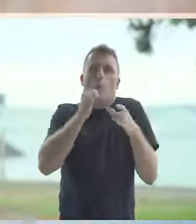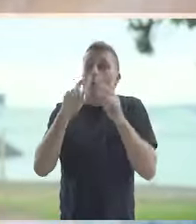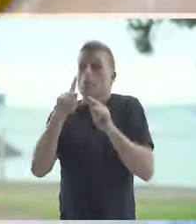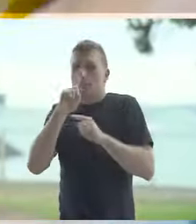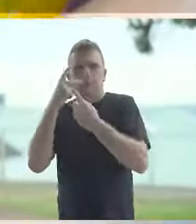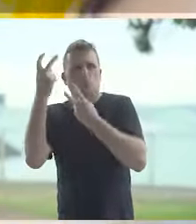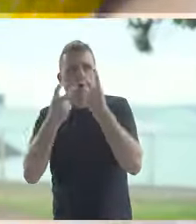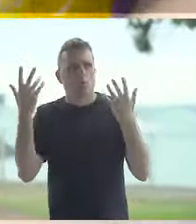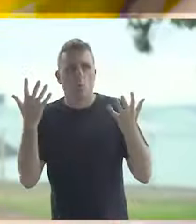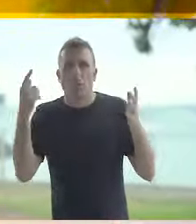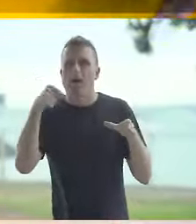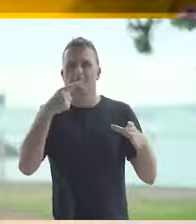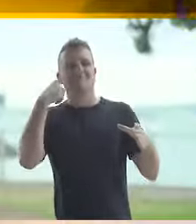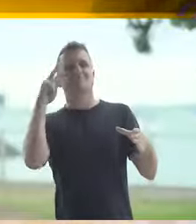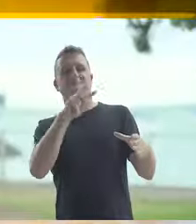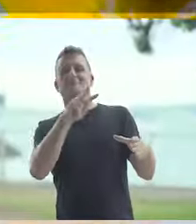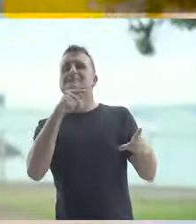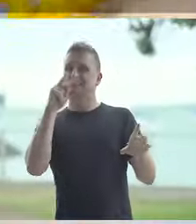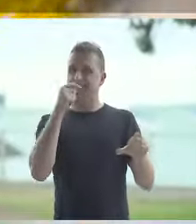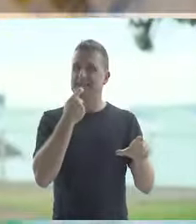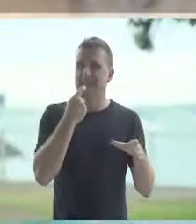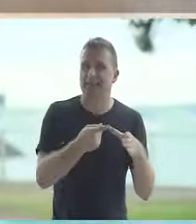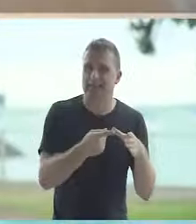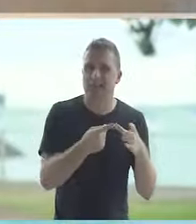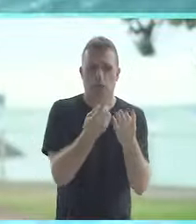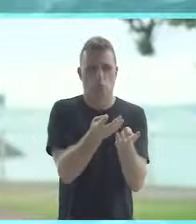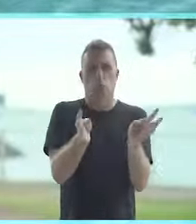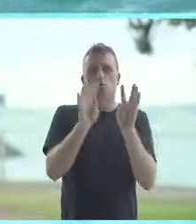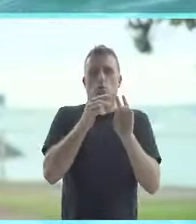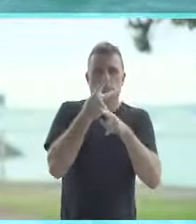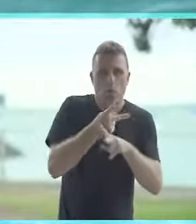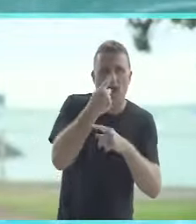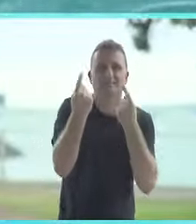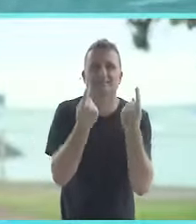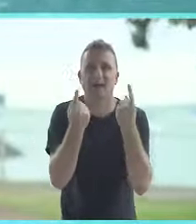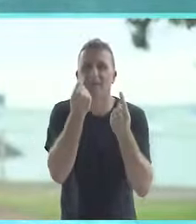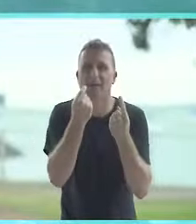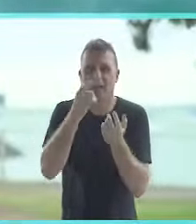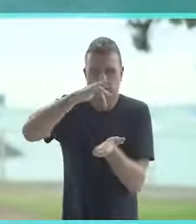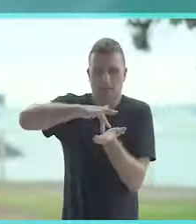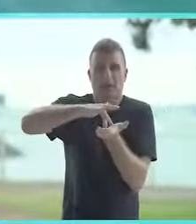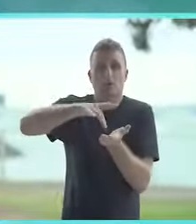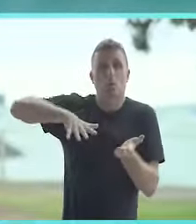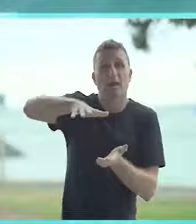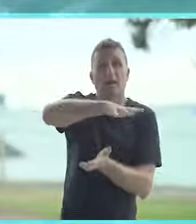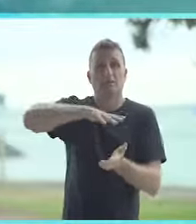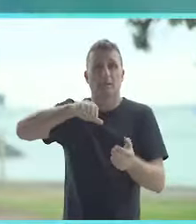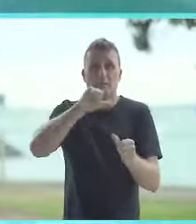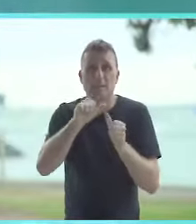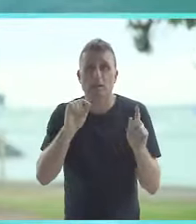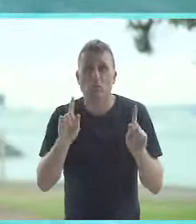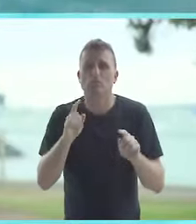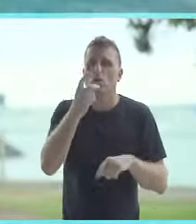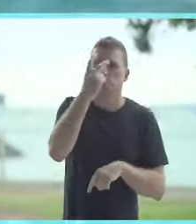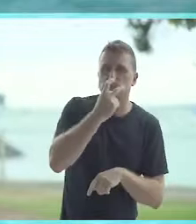together as a group, makes it easier for a search party to find you, and makes you aware of how the rest of your group is doing. The middle of the huddle is